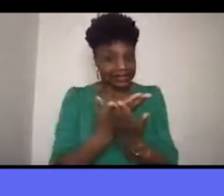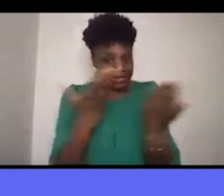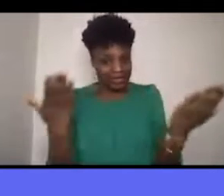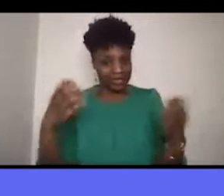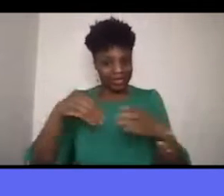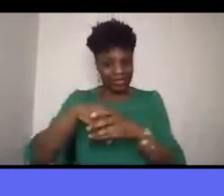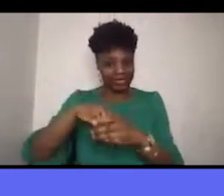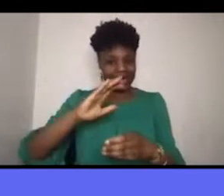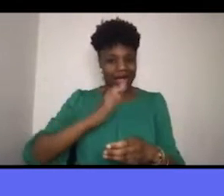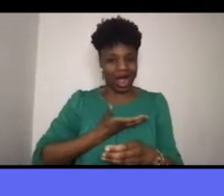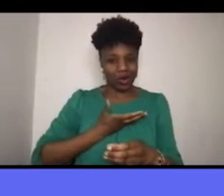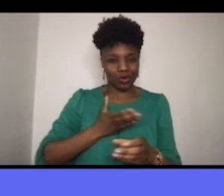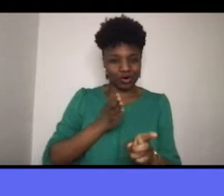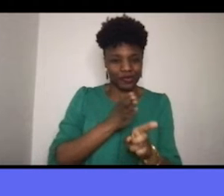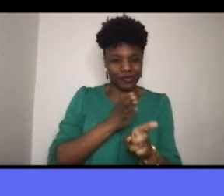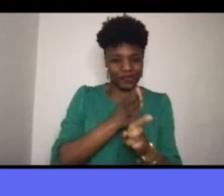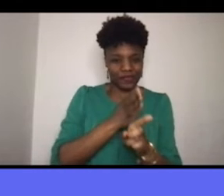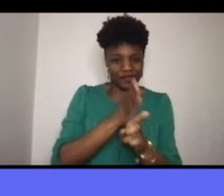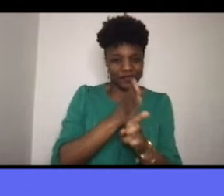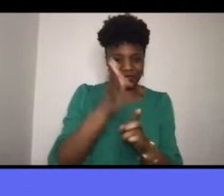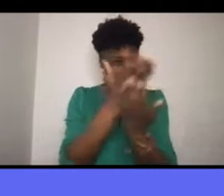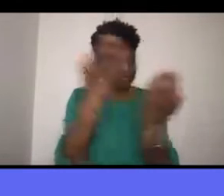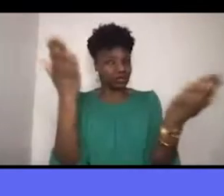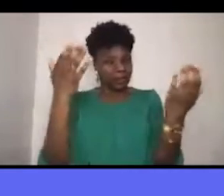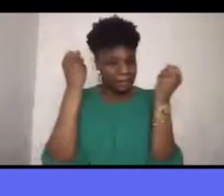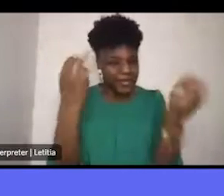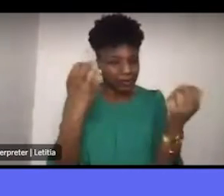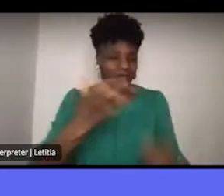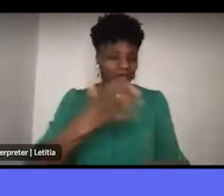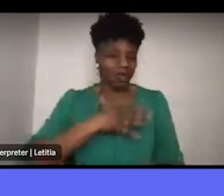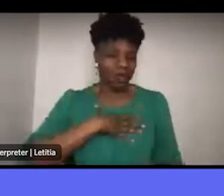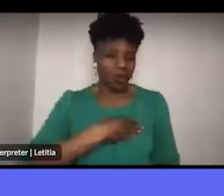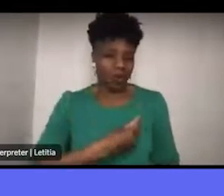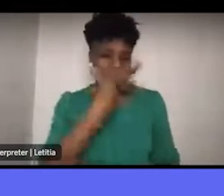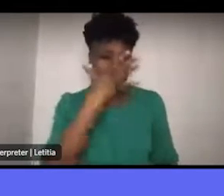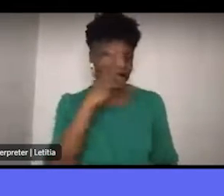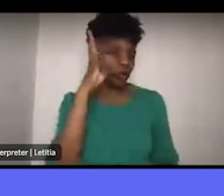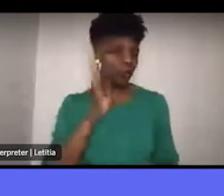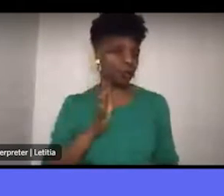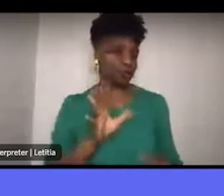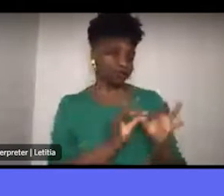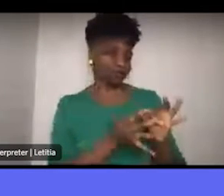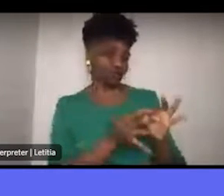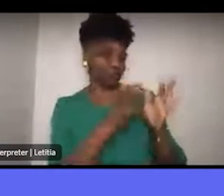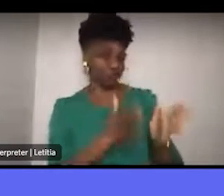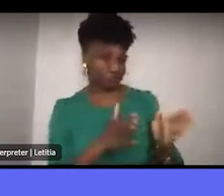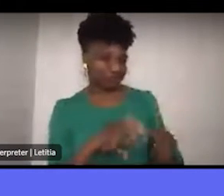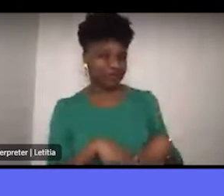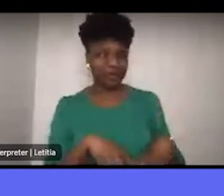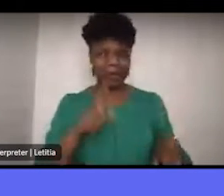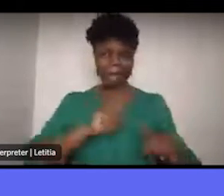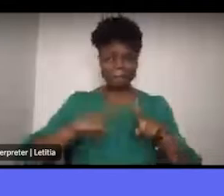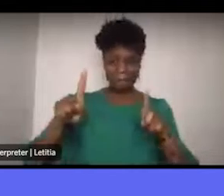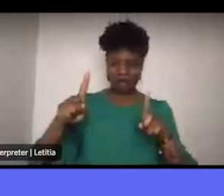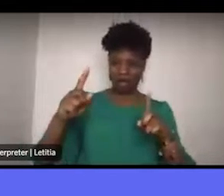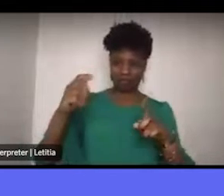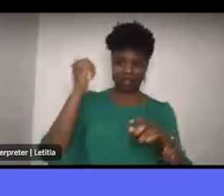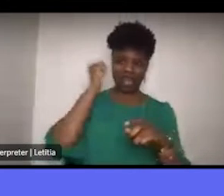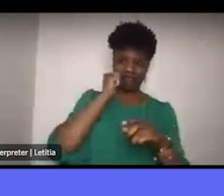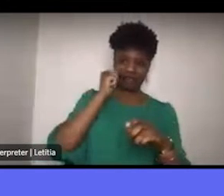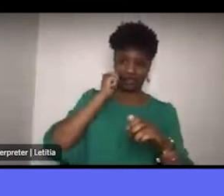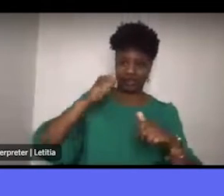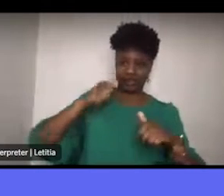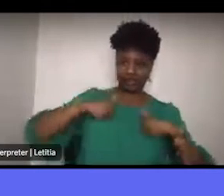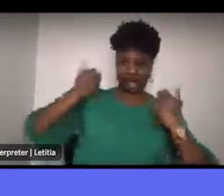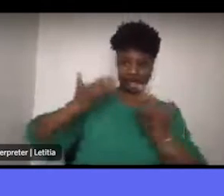white, indigenous, AAPI, like so much diversity, especially in this area. So This many is That flavors. crazy. that brings up a question I was going to